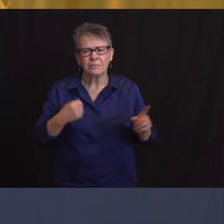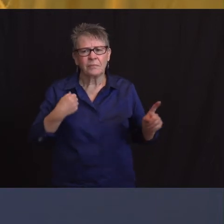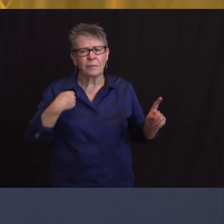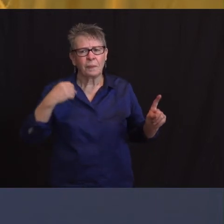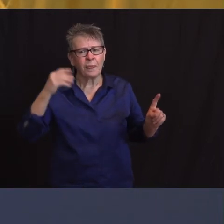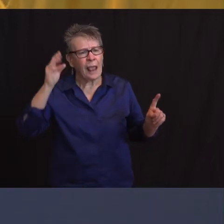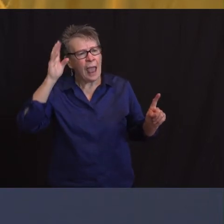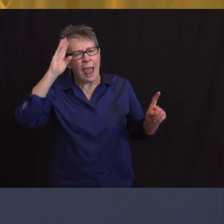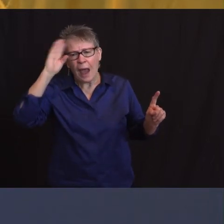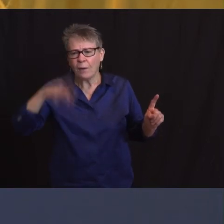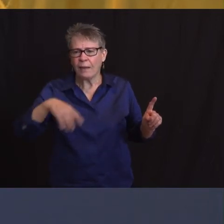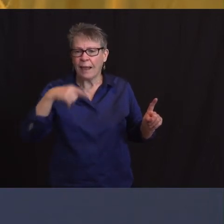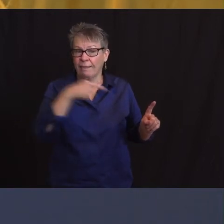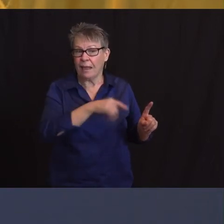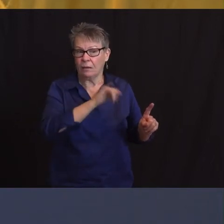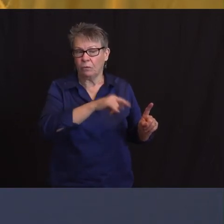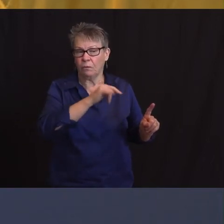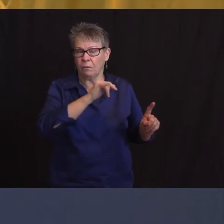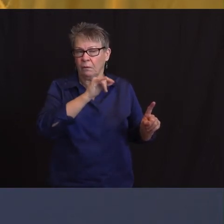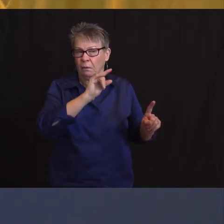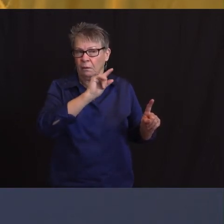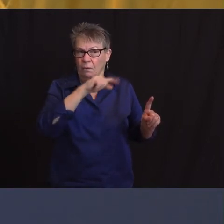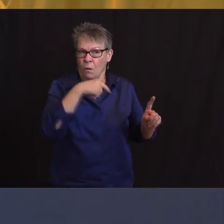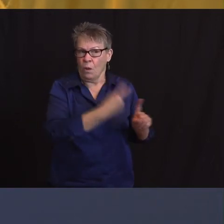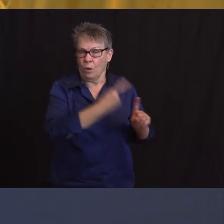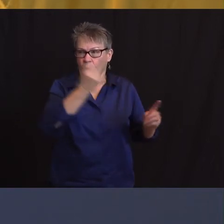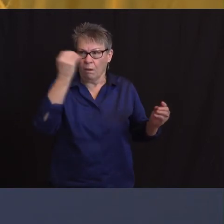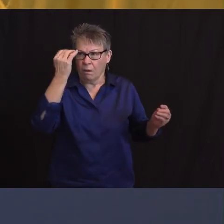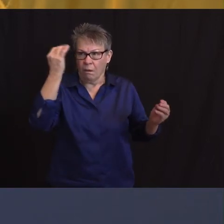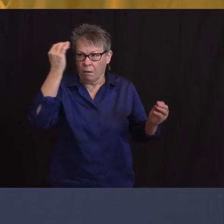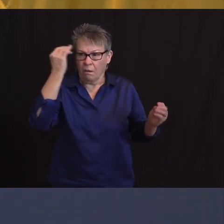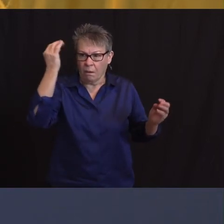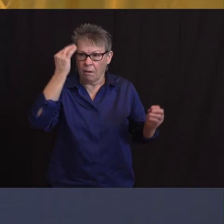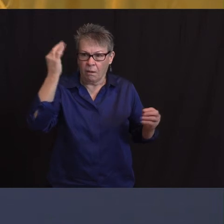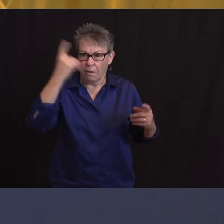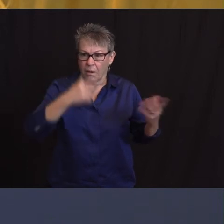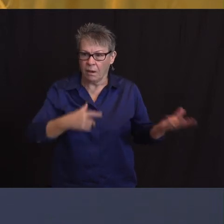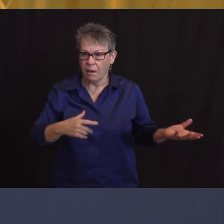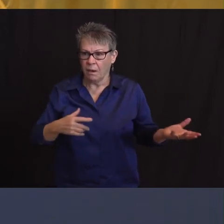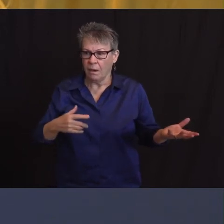So with that, I'm going to mask up.